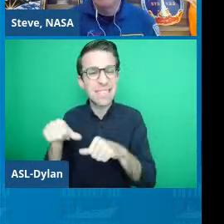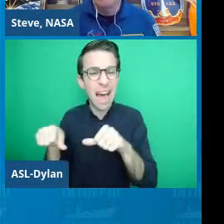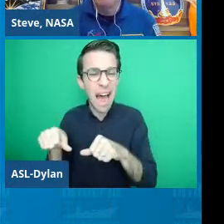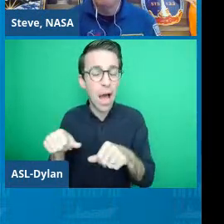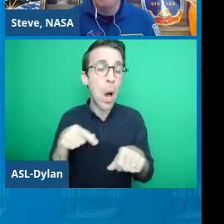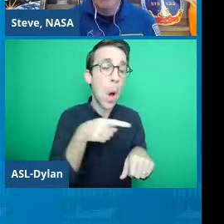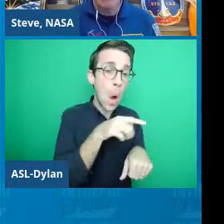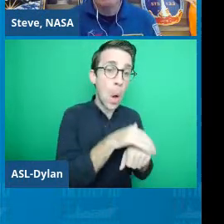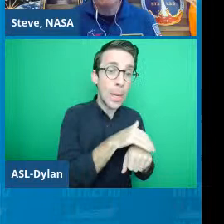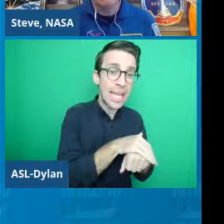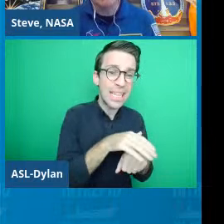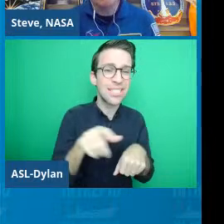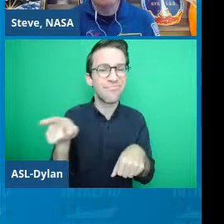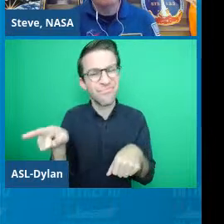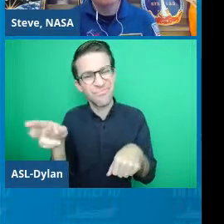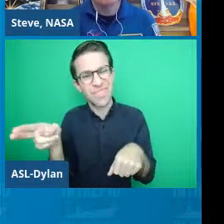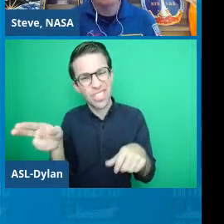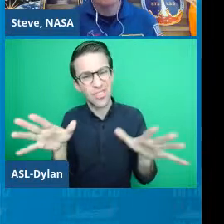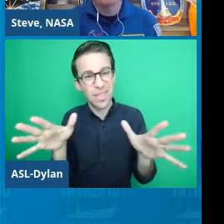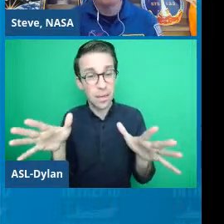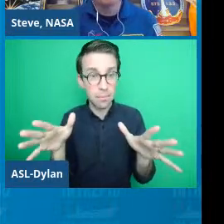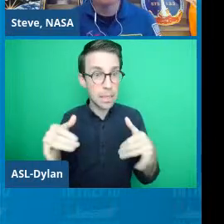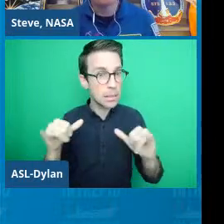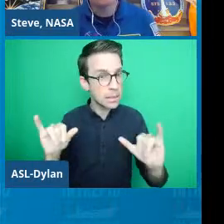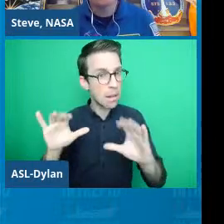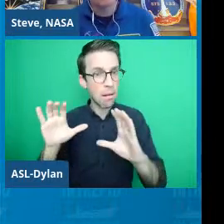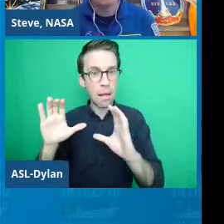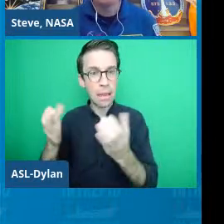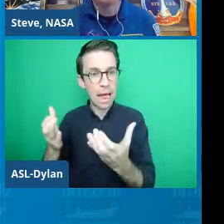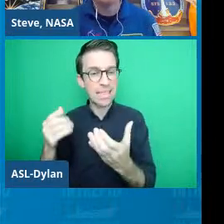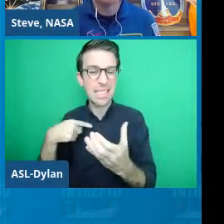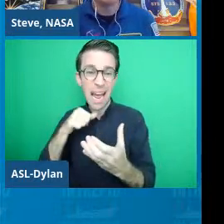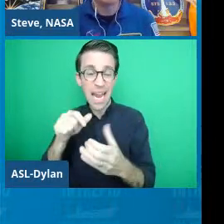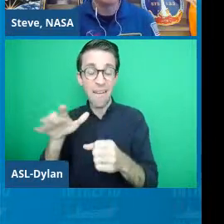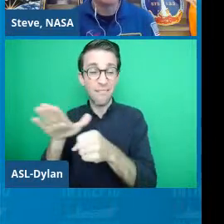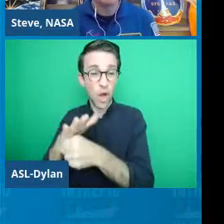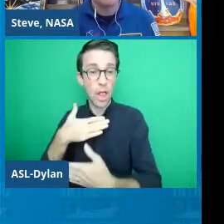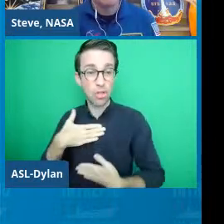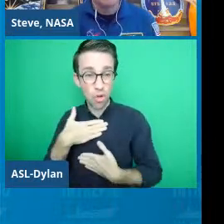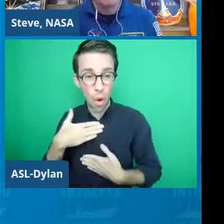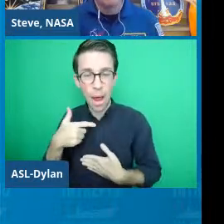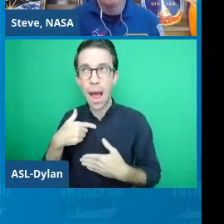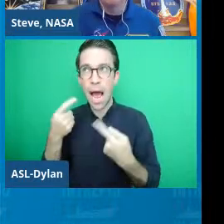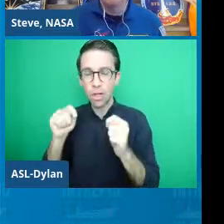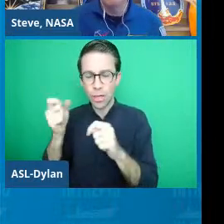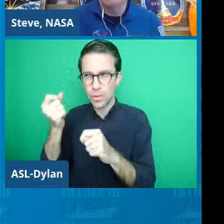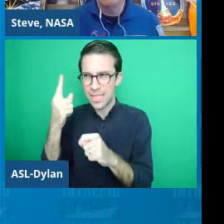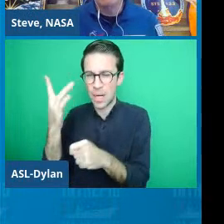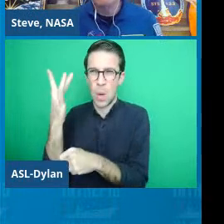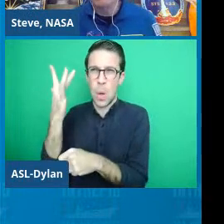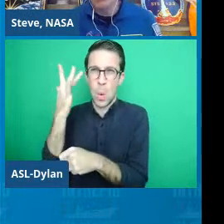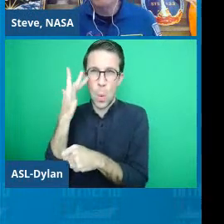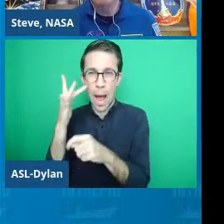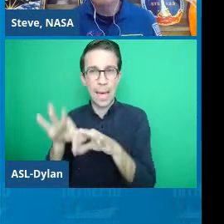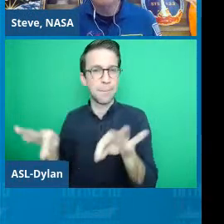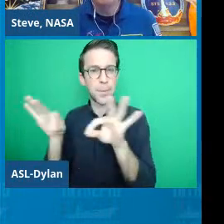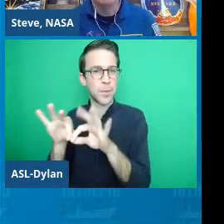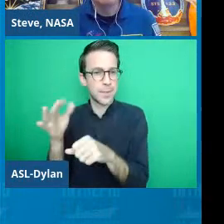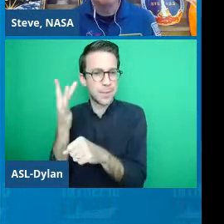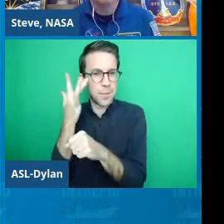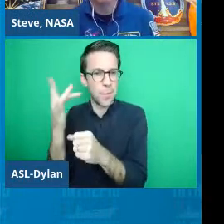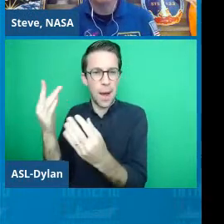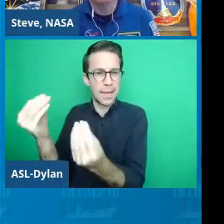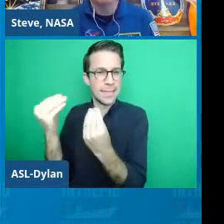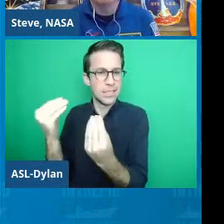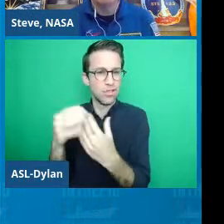enjoy, I would spend the extra time to make sure I understood why they were teaching it to us. And, you know, why you like